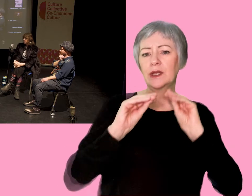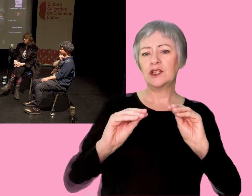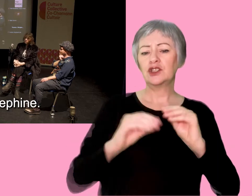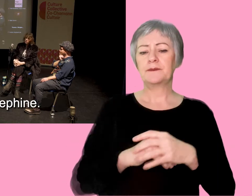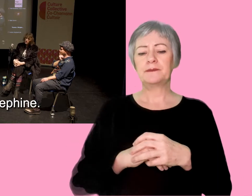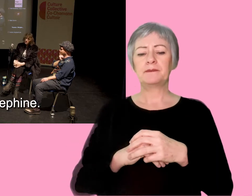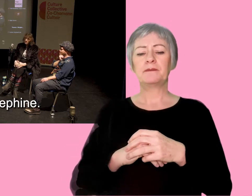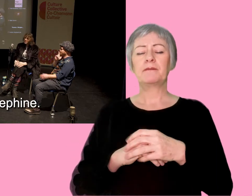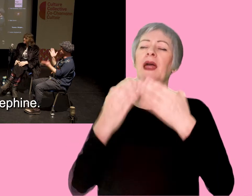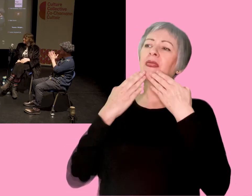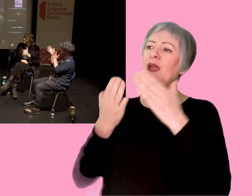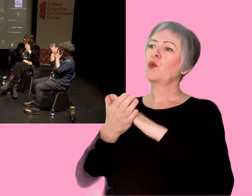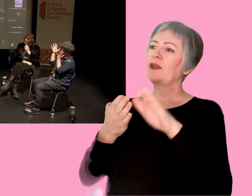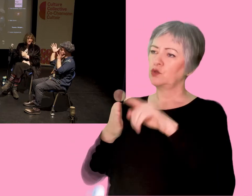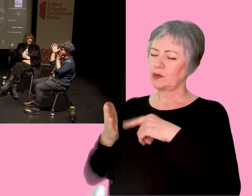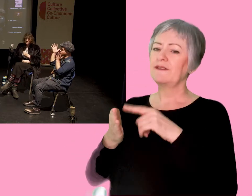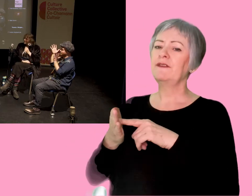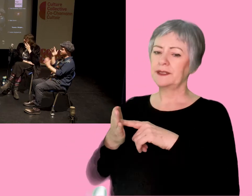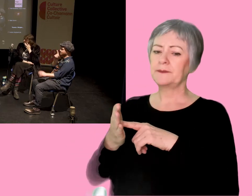Thank you, Harry, Josephine.